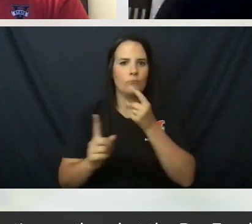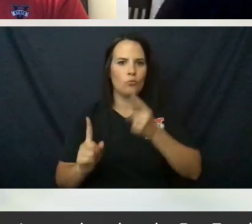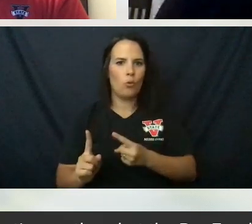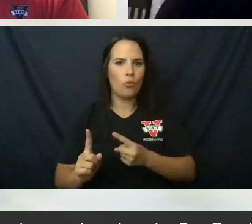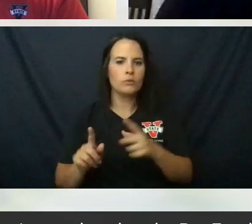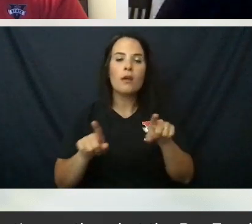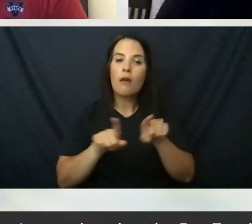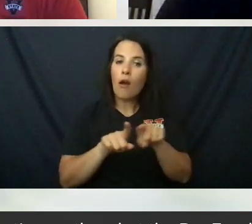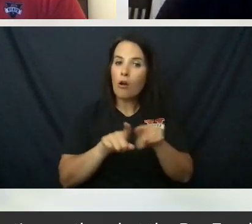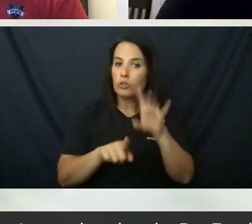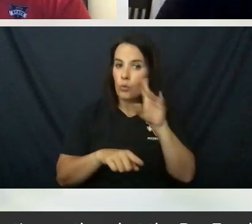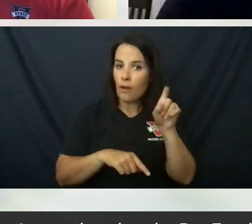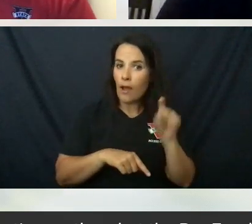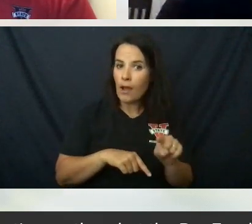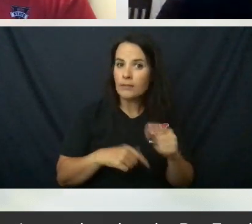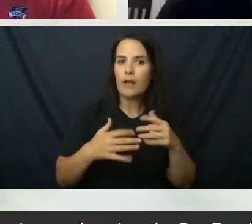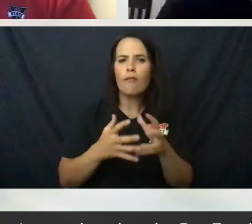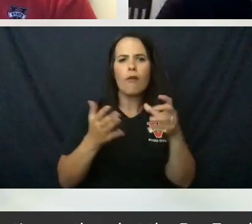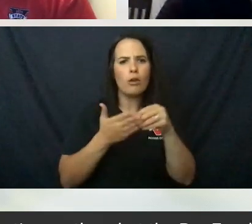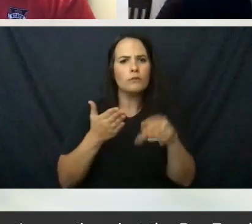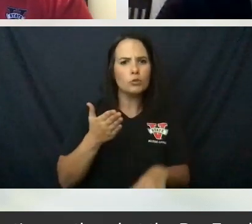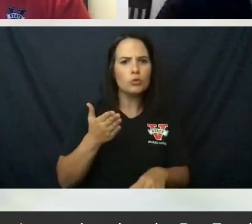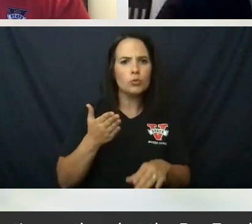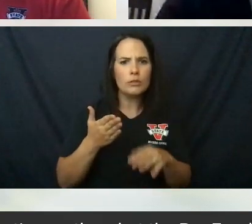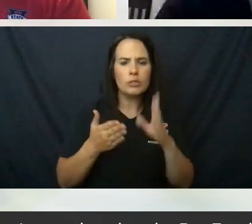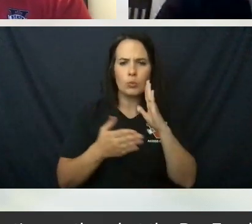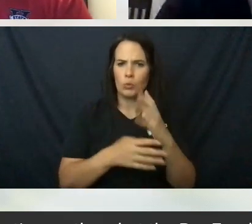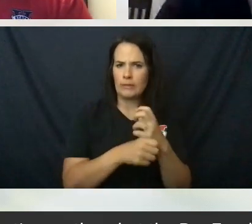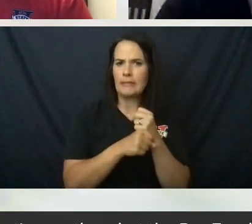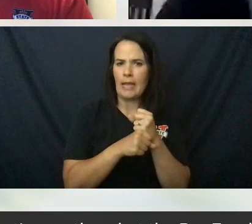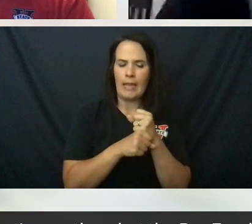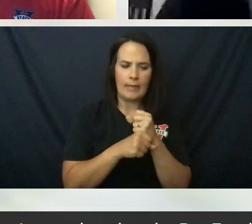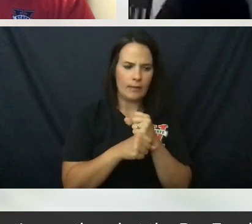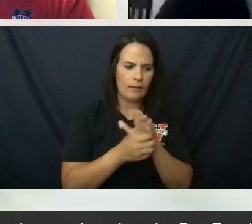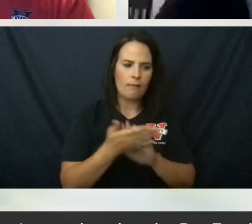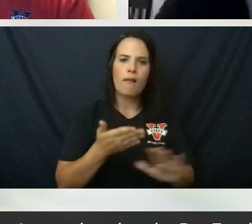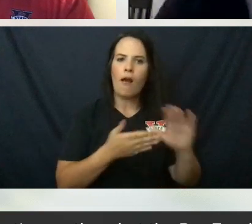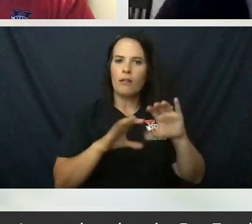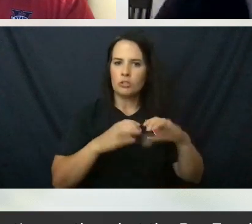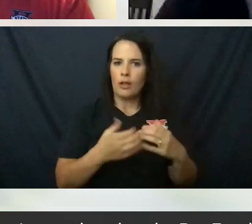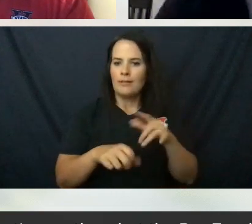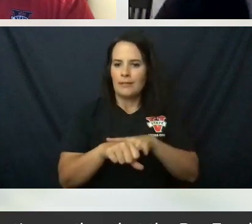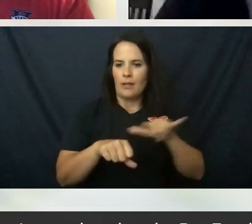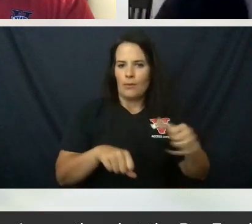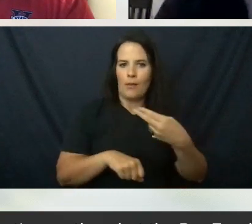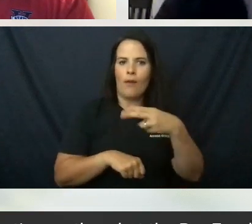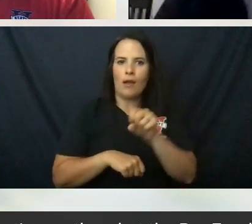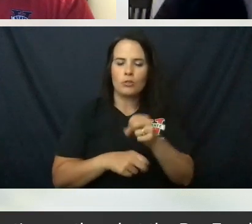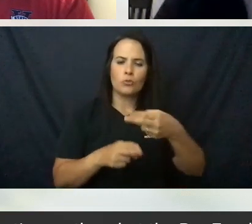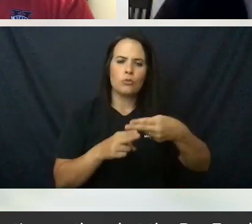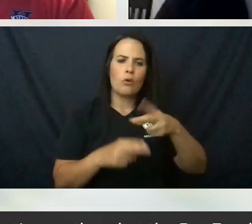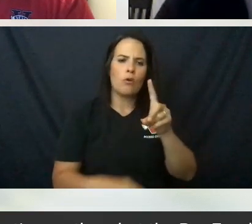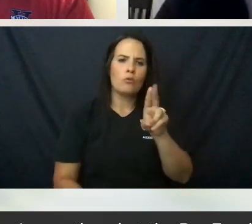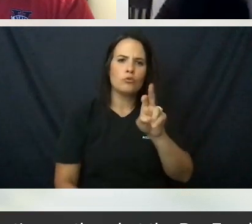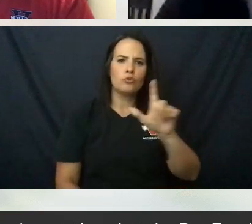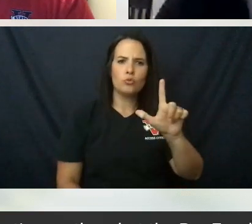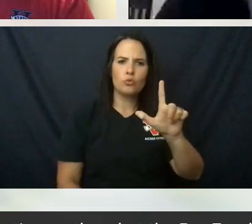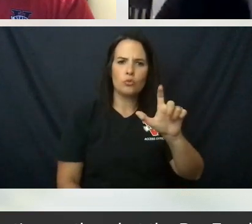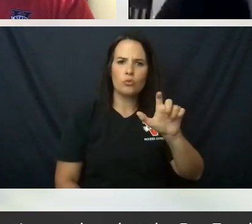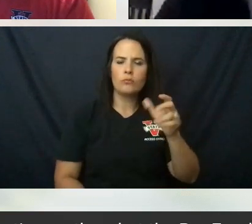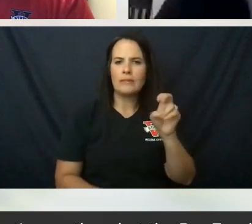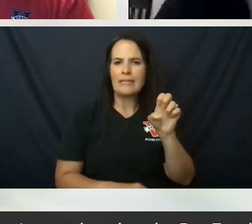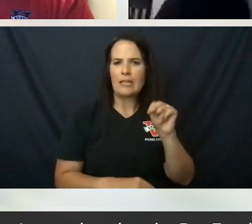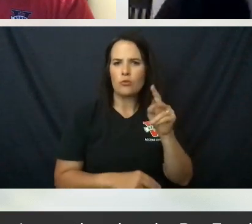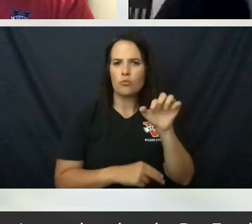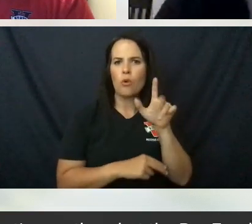going to ask you about is, we have a lot of students who end up taking college classes in high school dual enrollment, or they've taken AP,